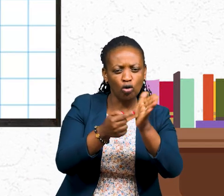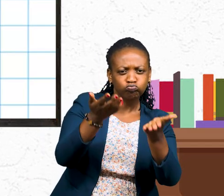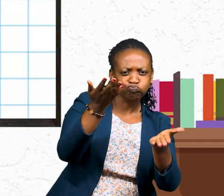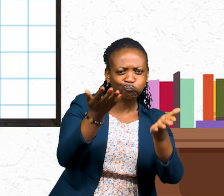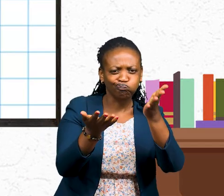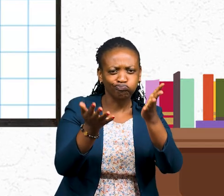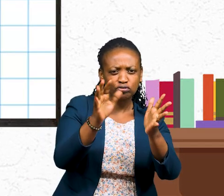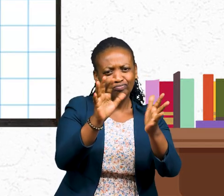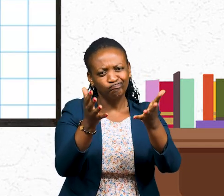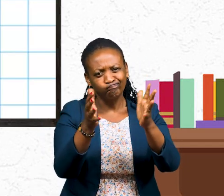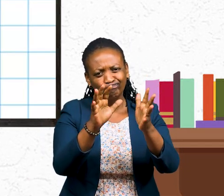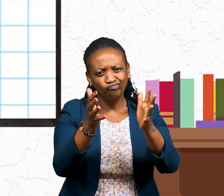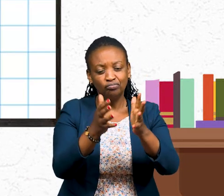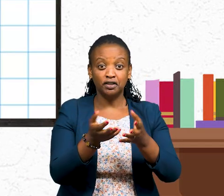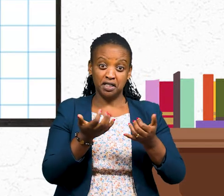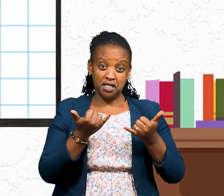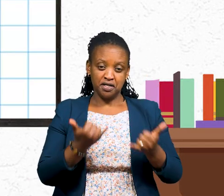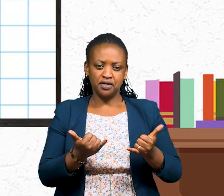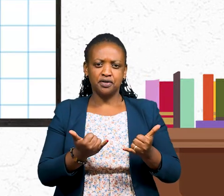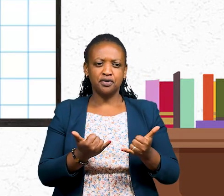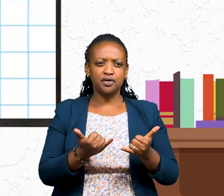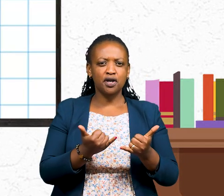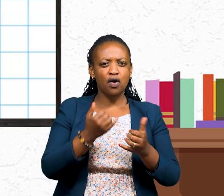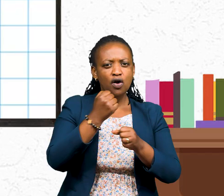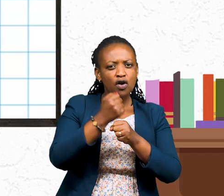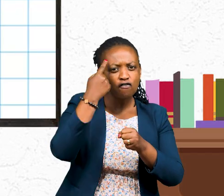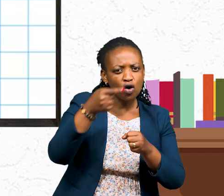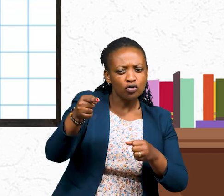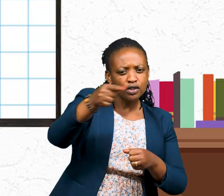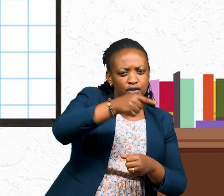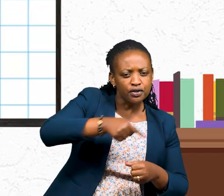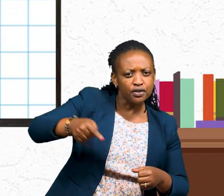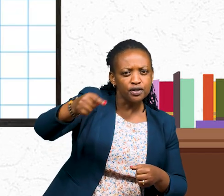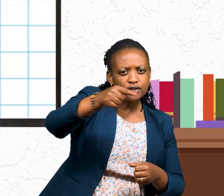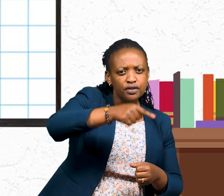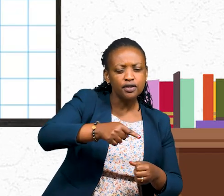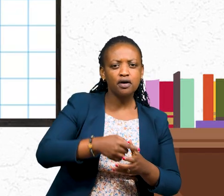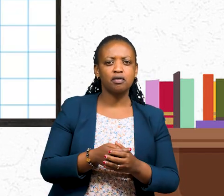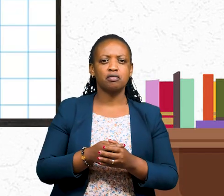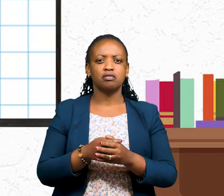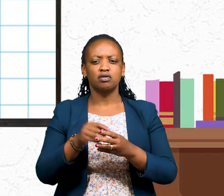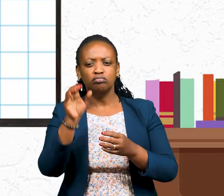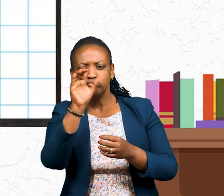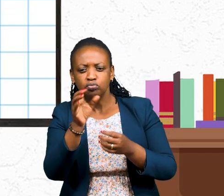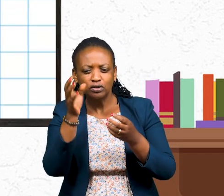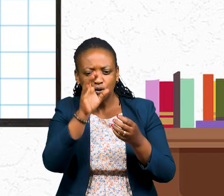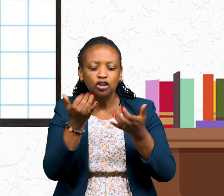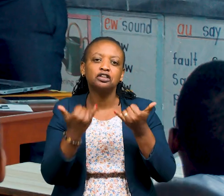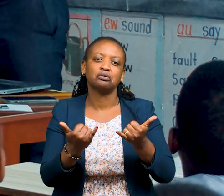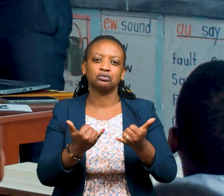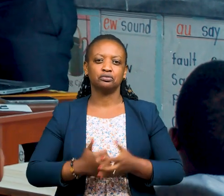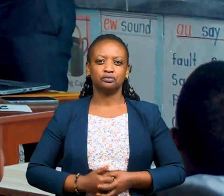show approximately. Now, does this work for every circle? That is what you're going to be investigating